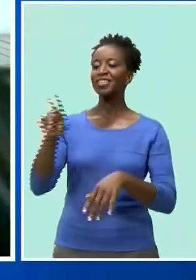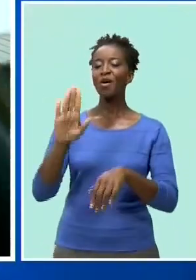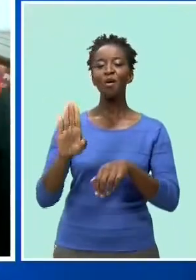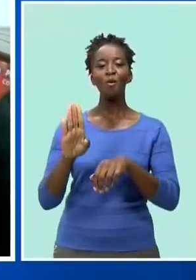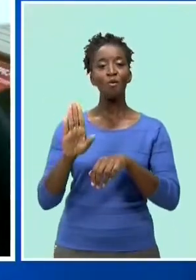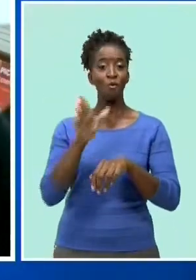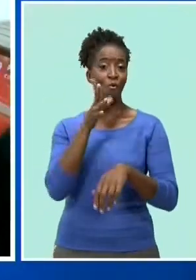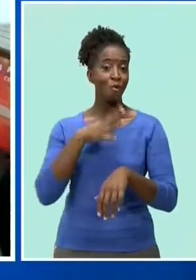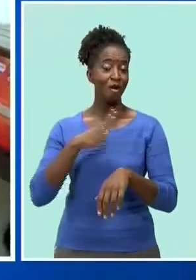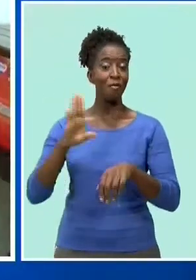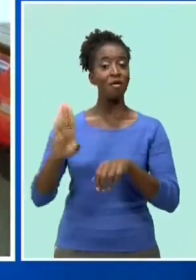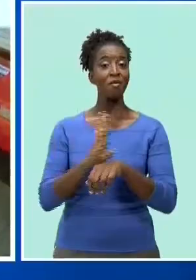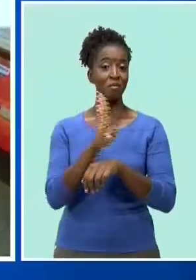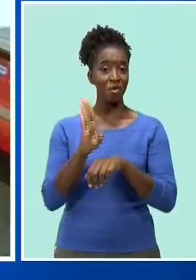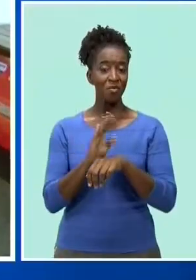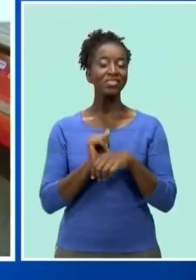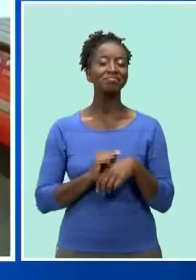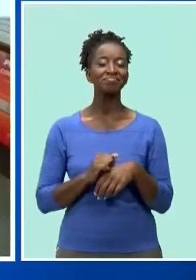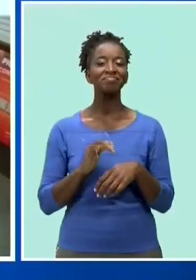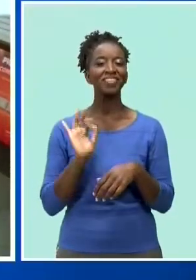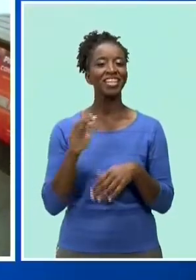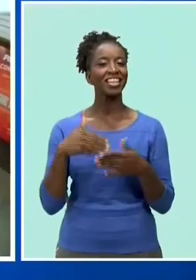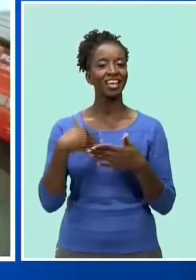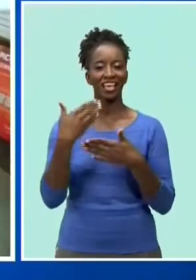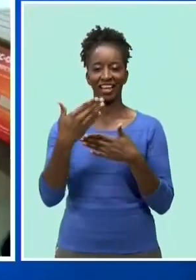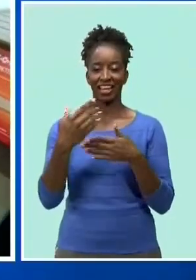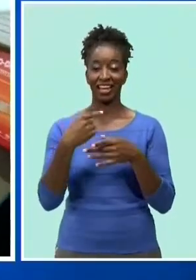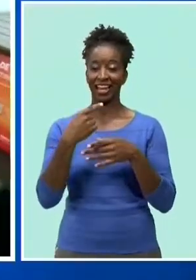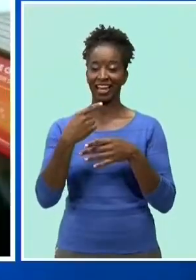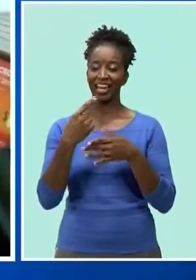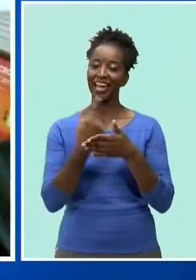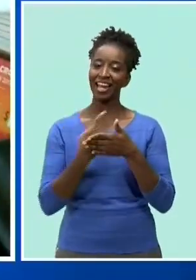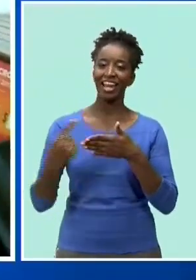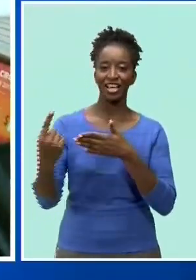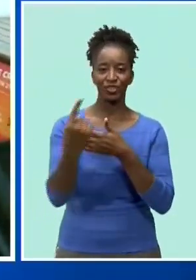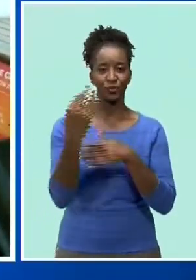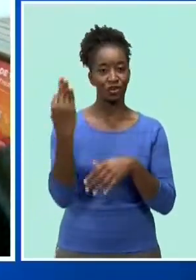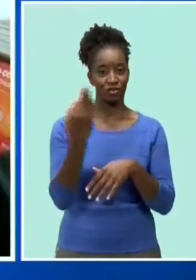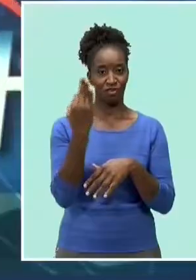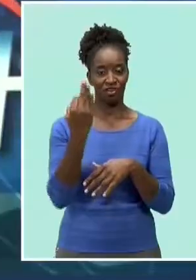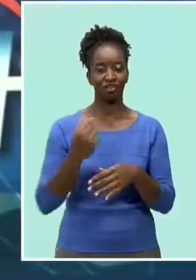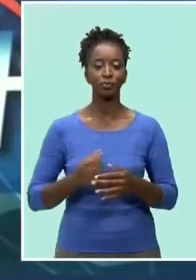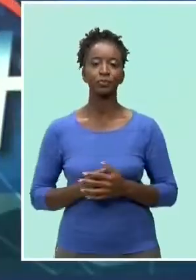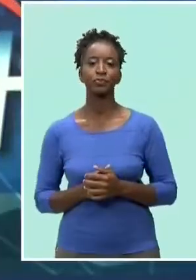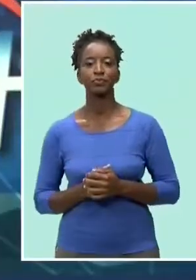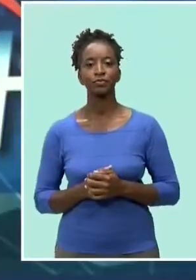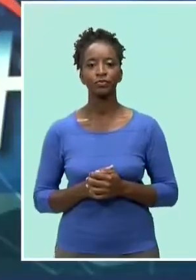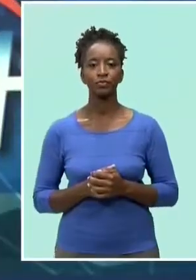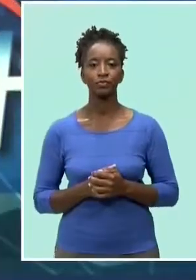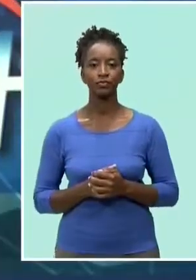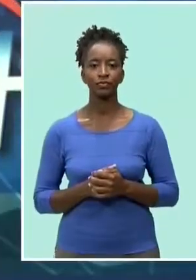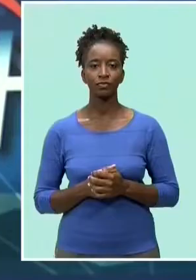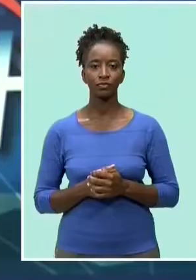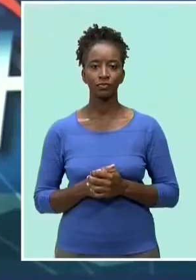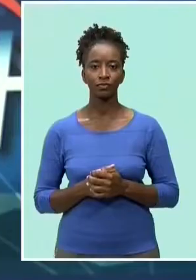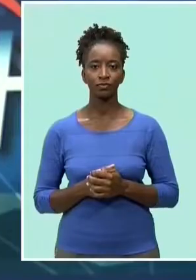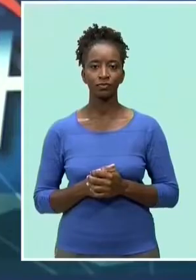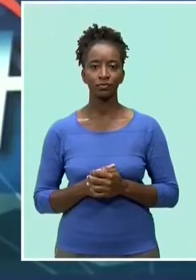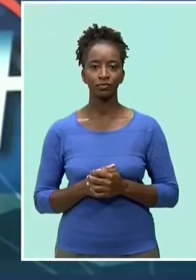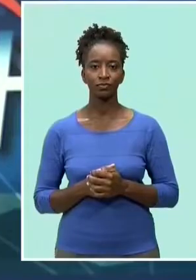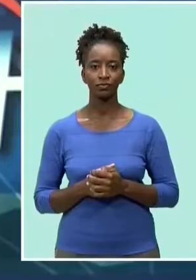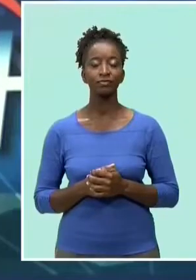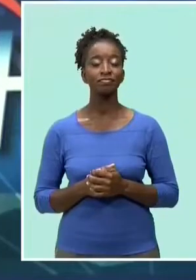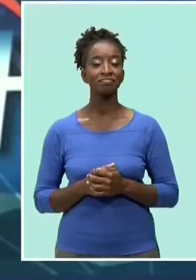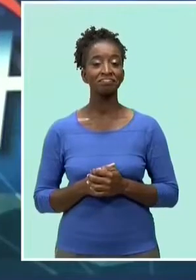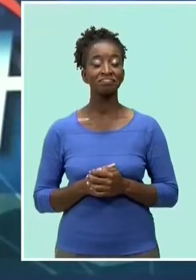will be held next Friday night at Kensington Oval. Shane Jones, CBC News. Well, 3 shows all in